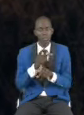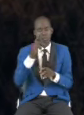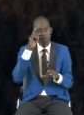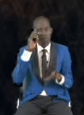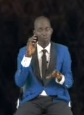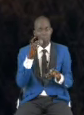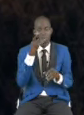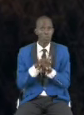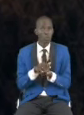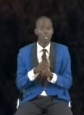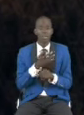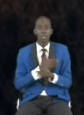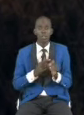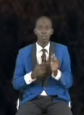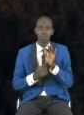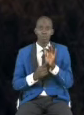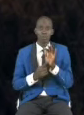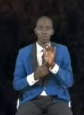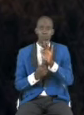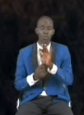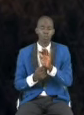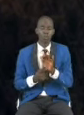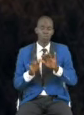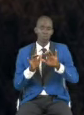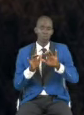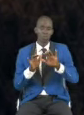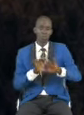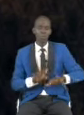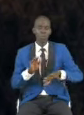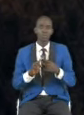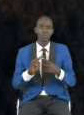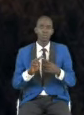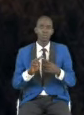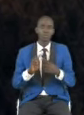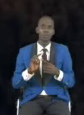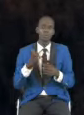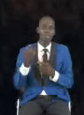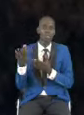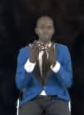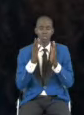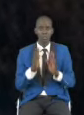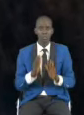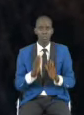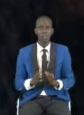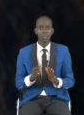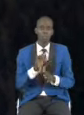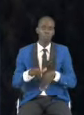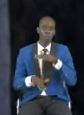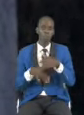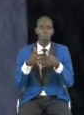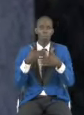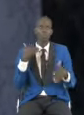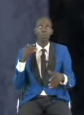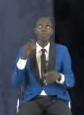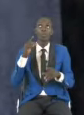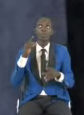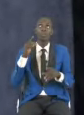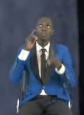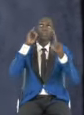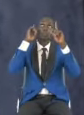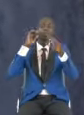mercy unto thy servants that walk before thee with all